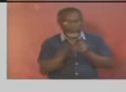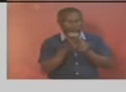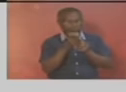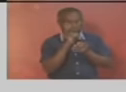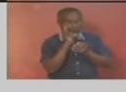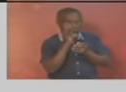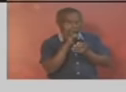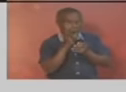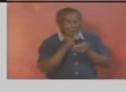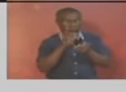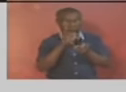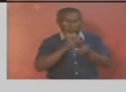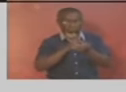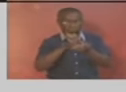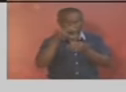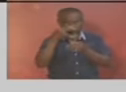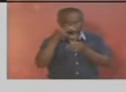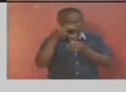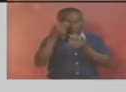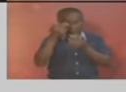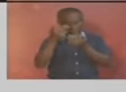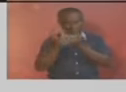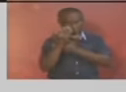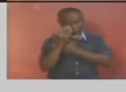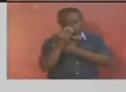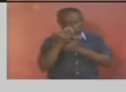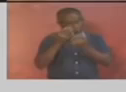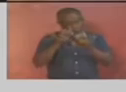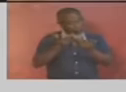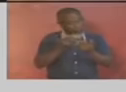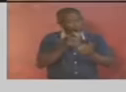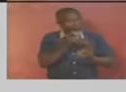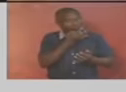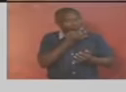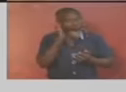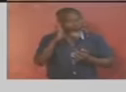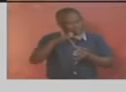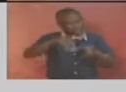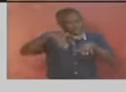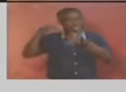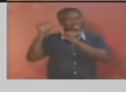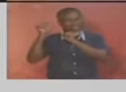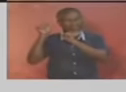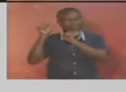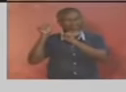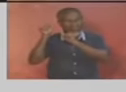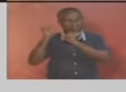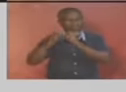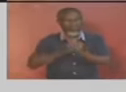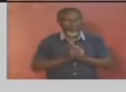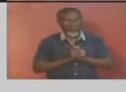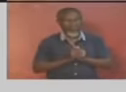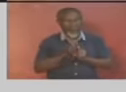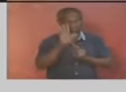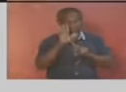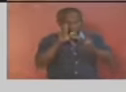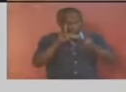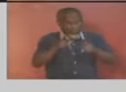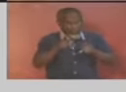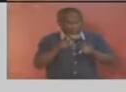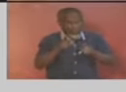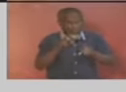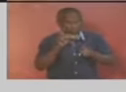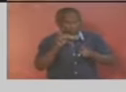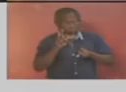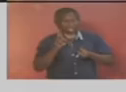persons should be discharged within the next day or 2. With regards to our step-down, 5 persons, all of those persons are at the UA